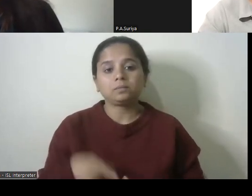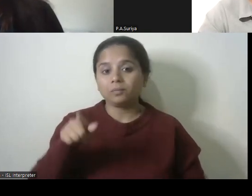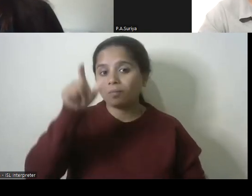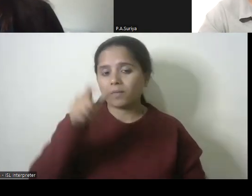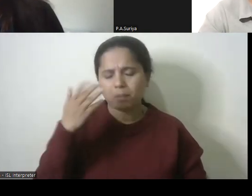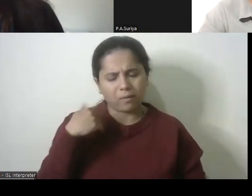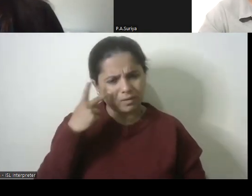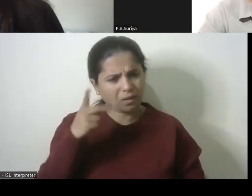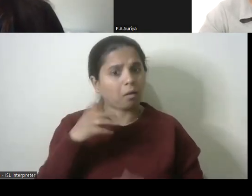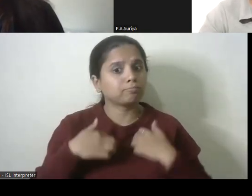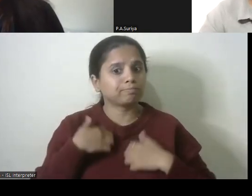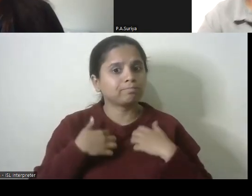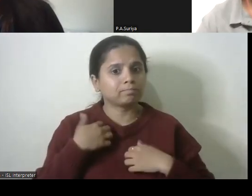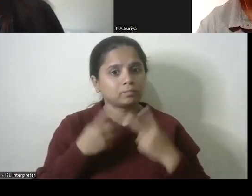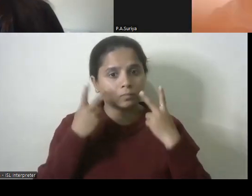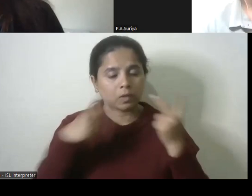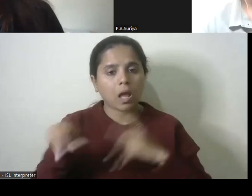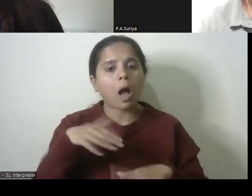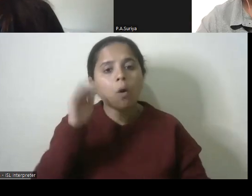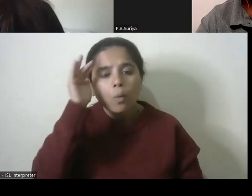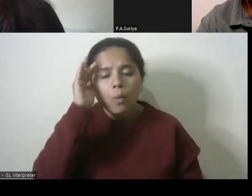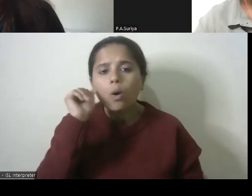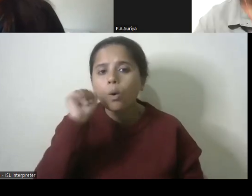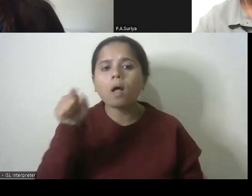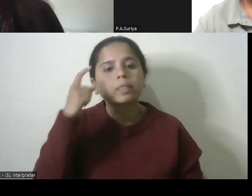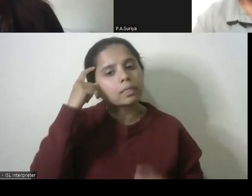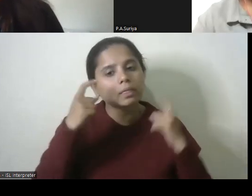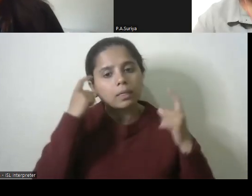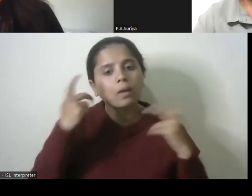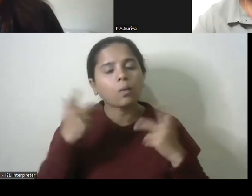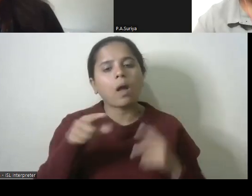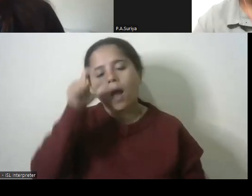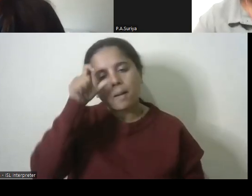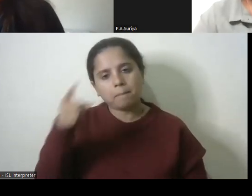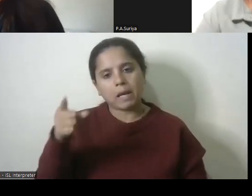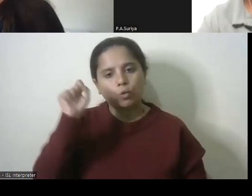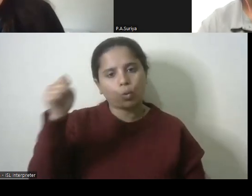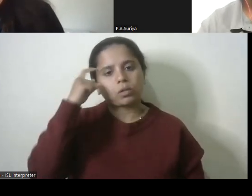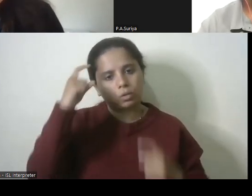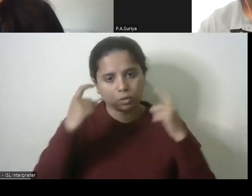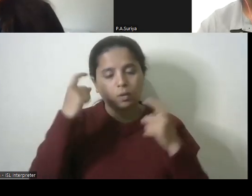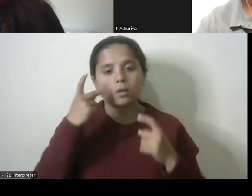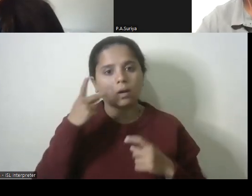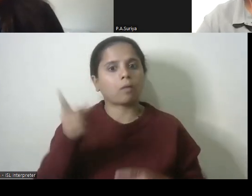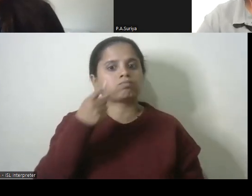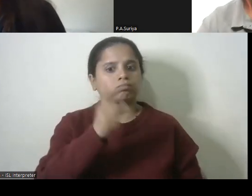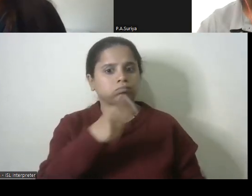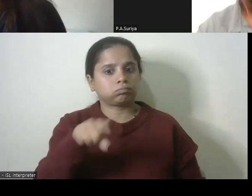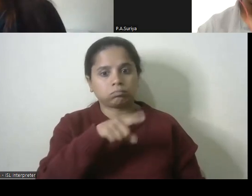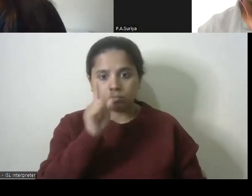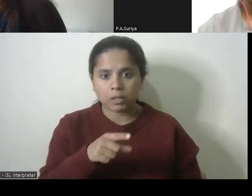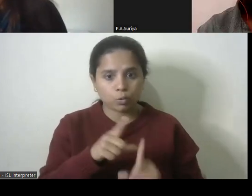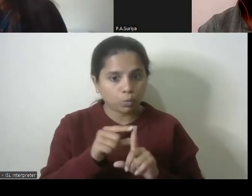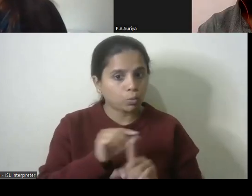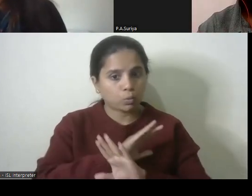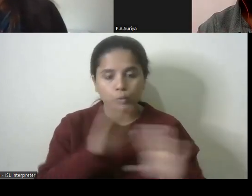So it was very, very interesting to hear how he was thinking about Ambedkar thought, and, you know, warning that it shouldn't be made into